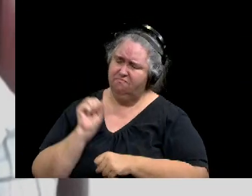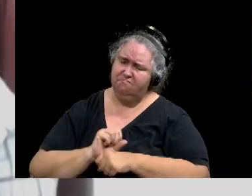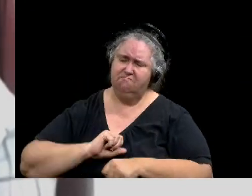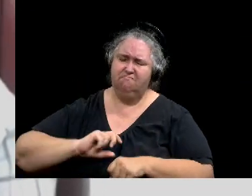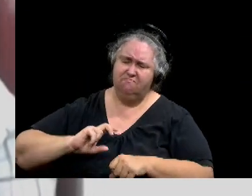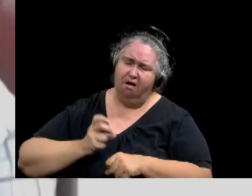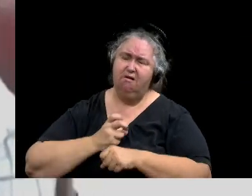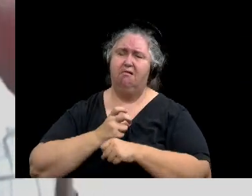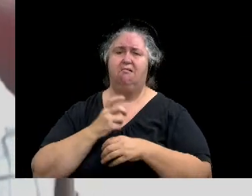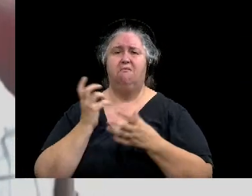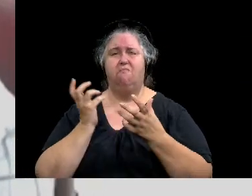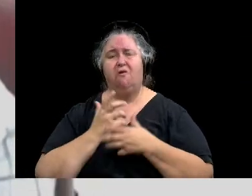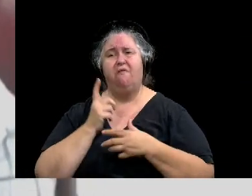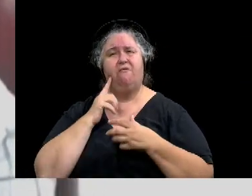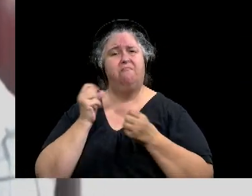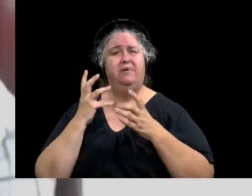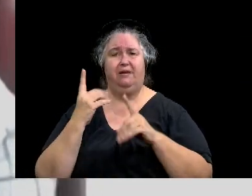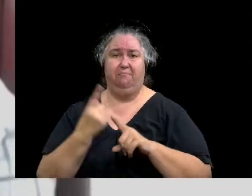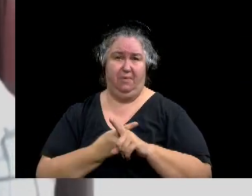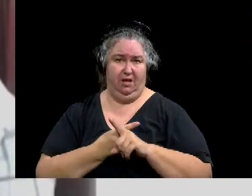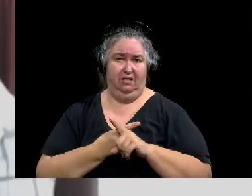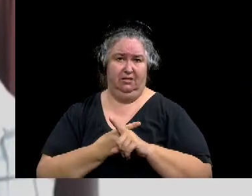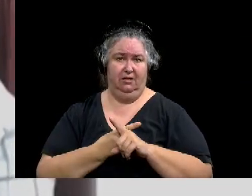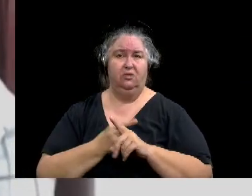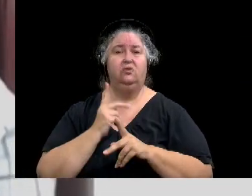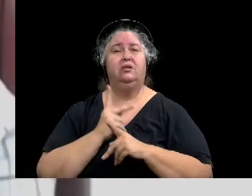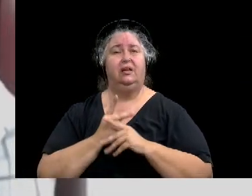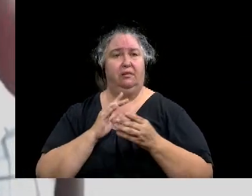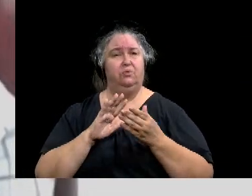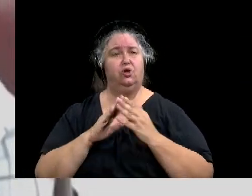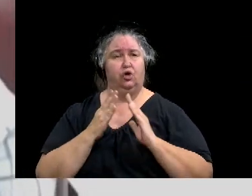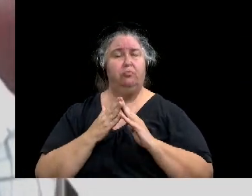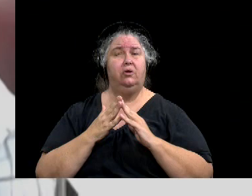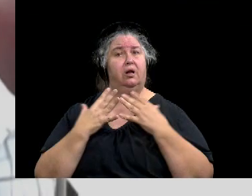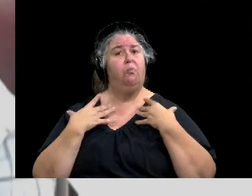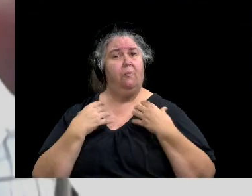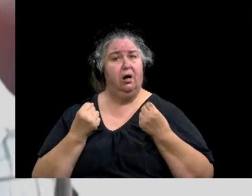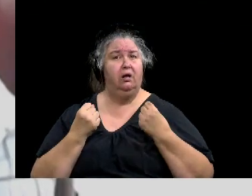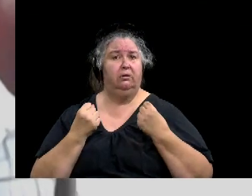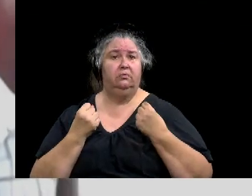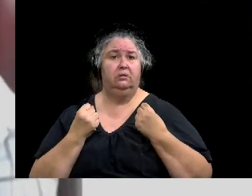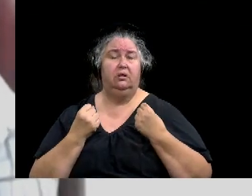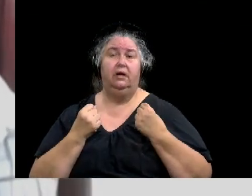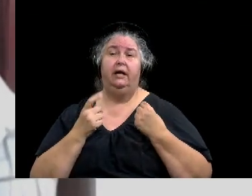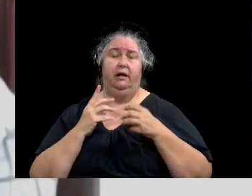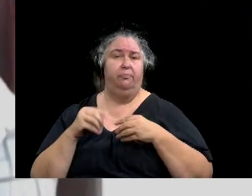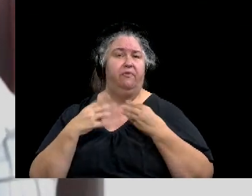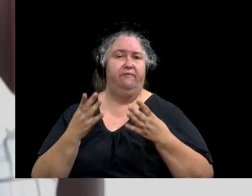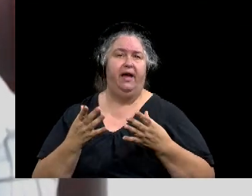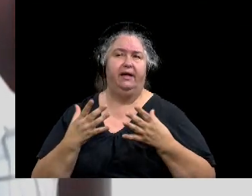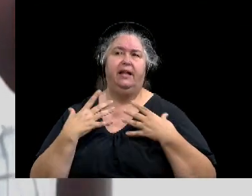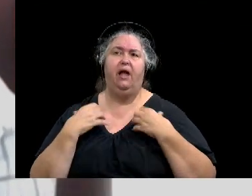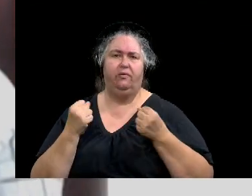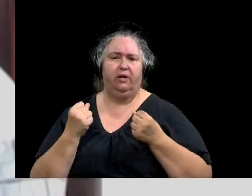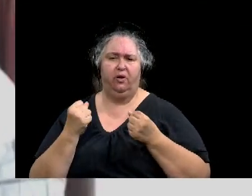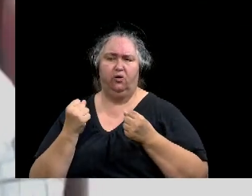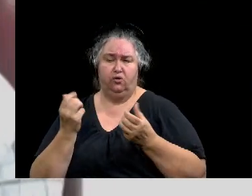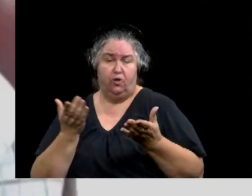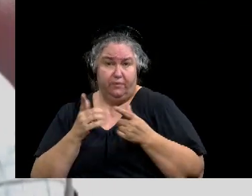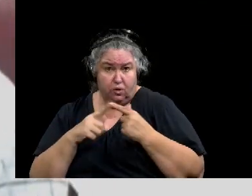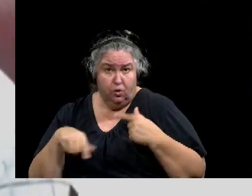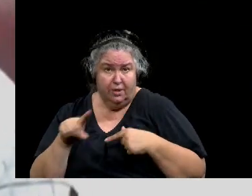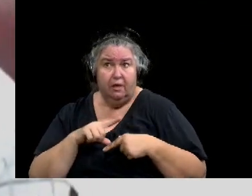hard for many months now to keep our community well and to provide these healthcare services to them.